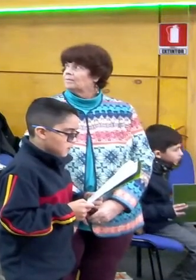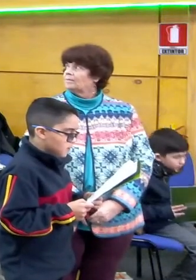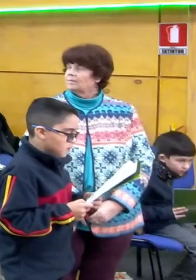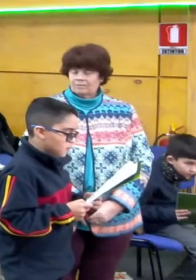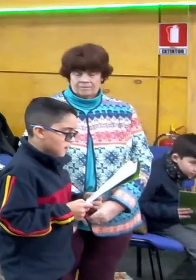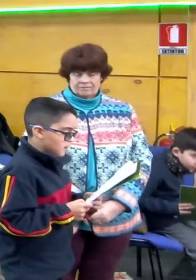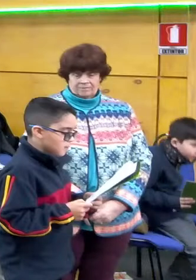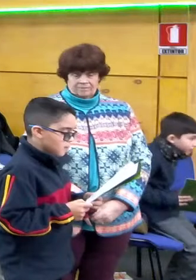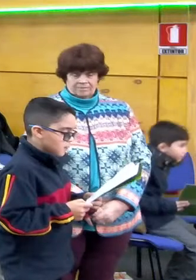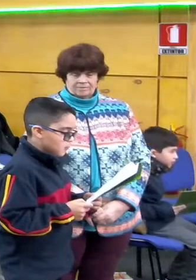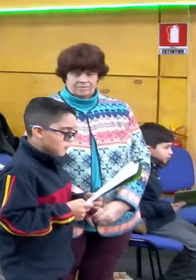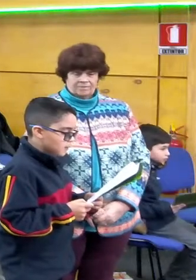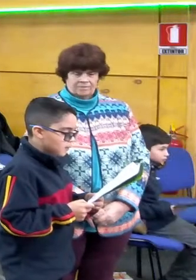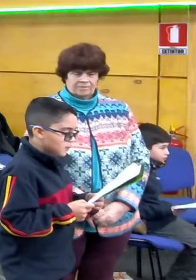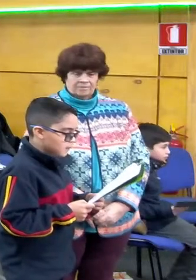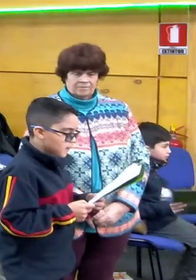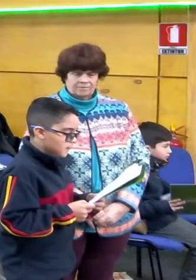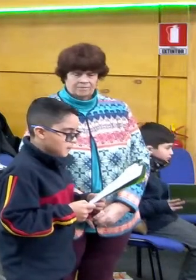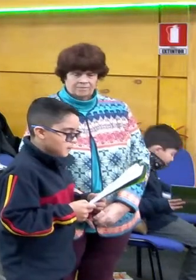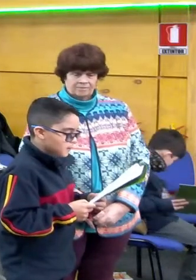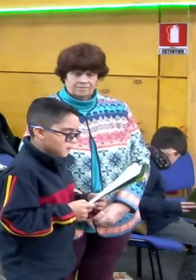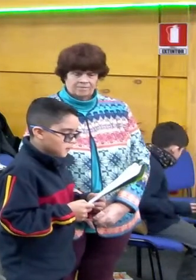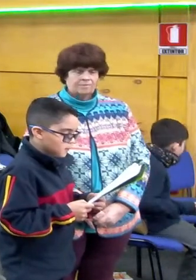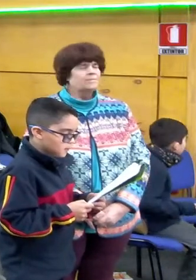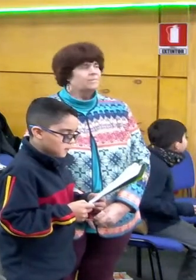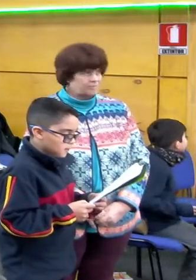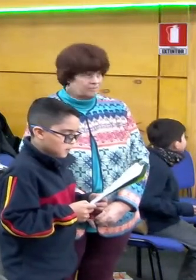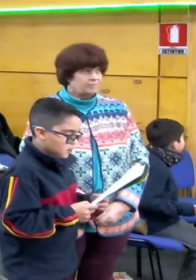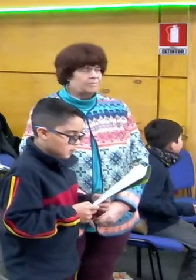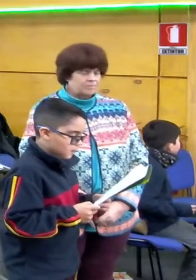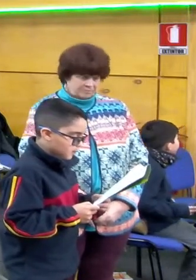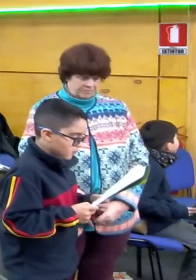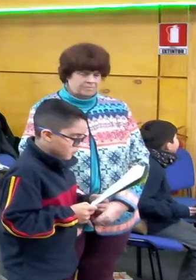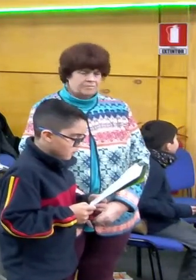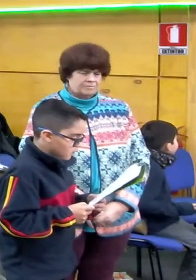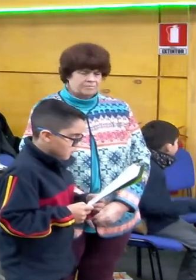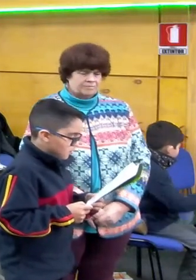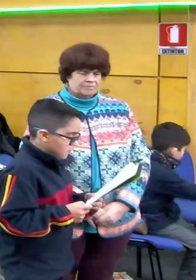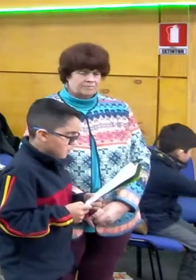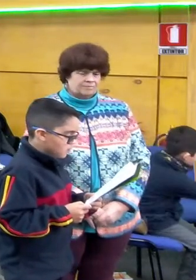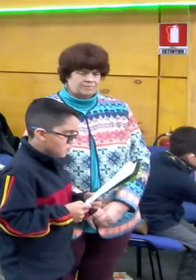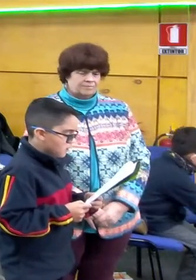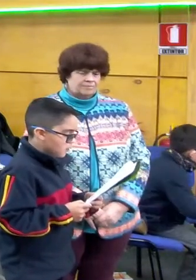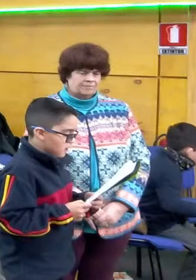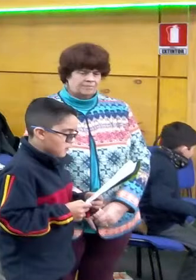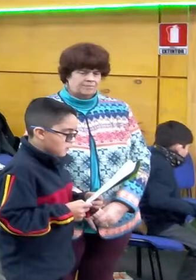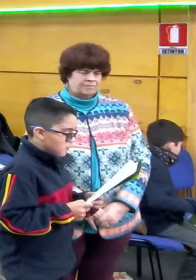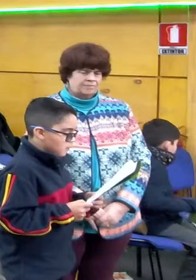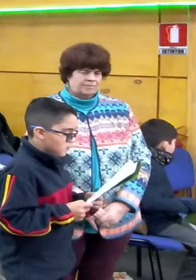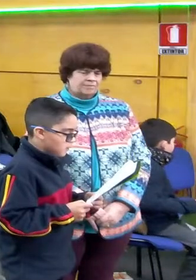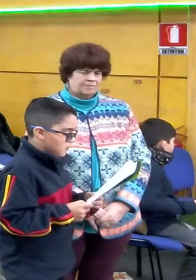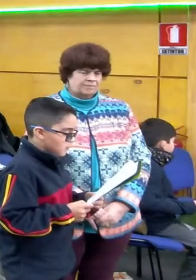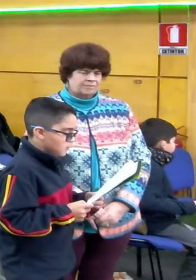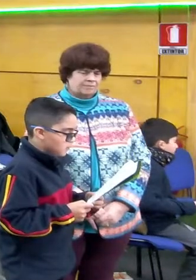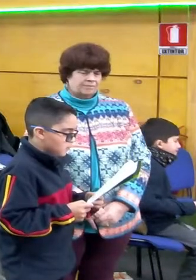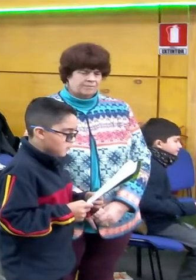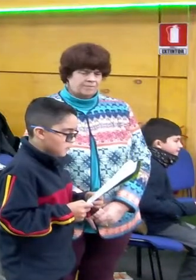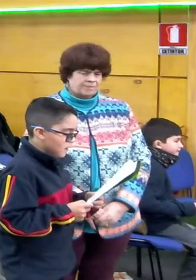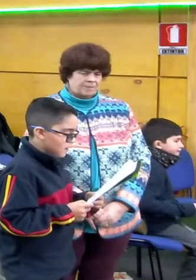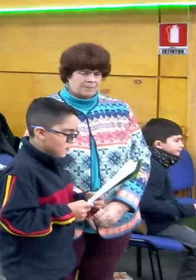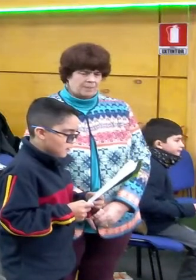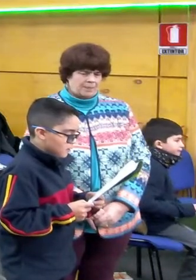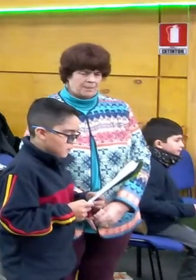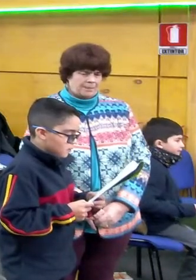upon your head with silver liquid drops. Let the rain sing